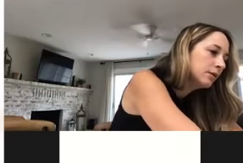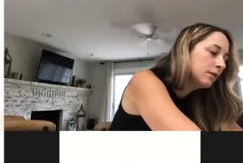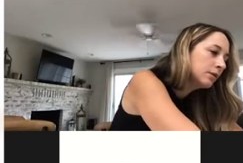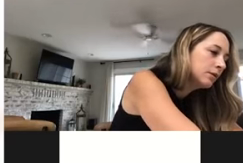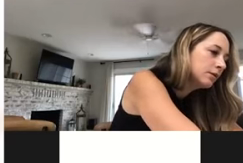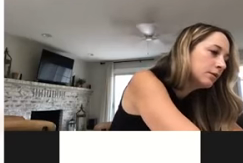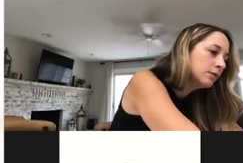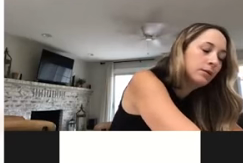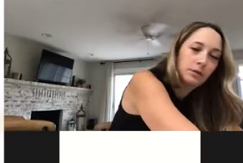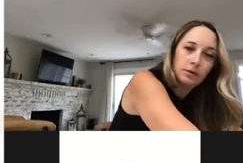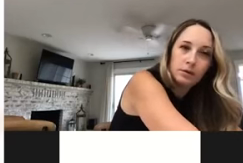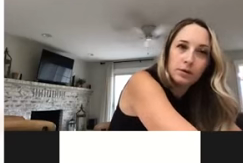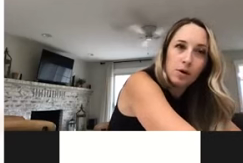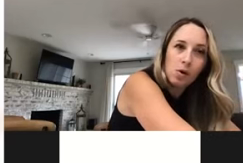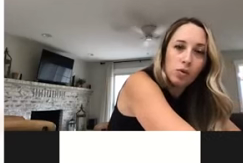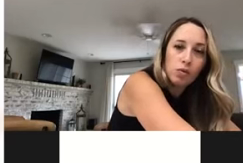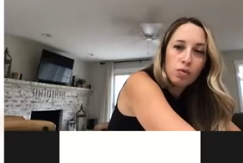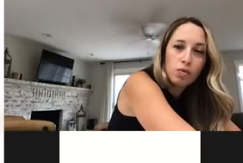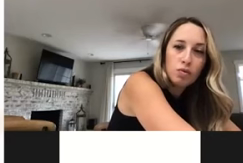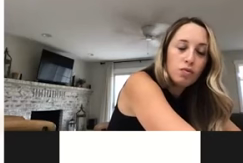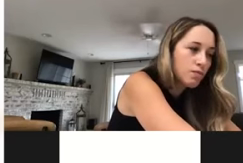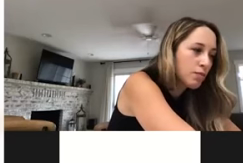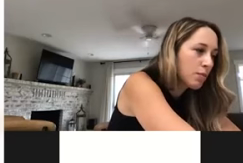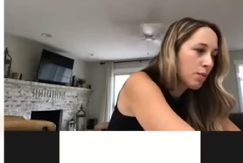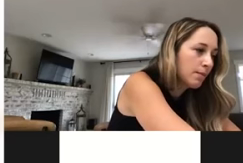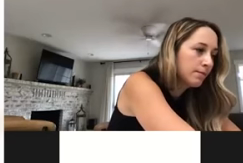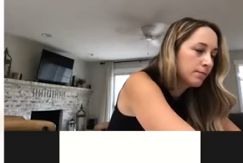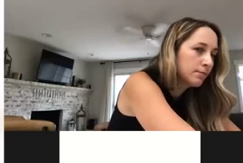from the names being the same, the processes themselves are dramatically different.